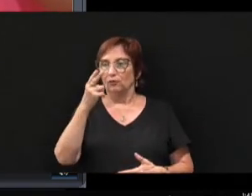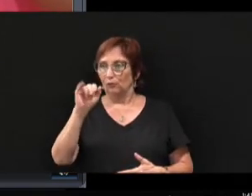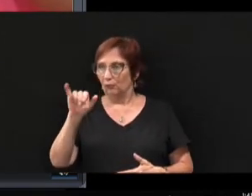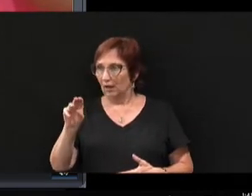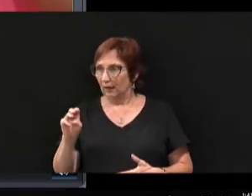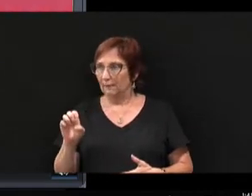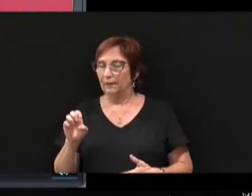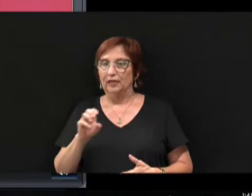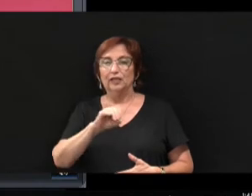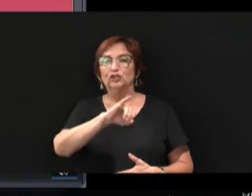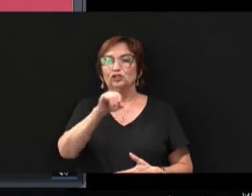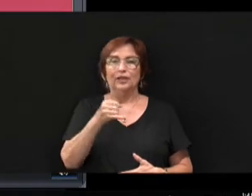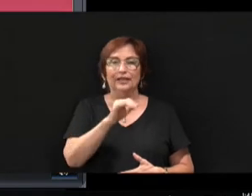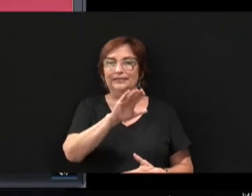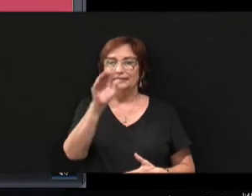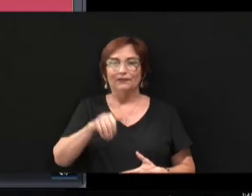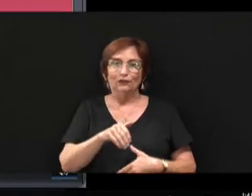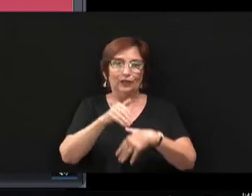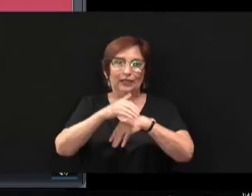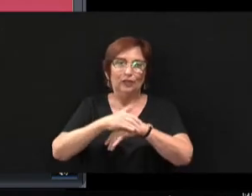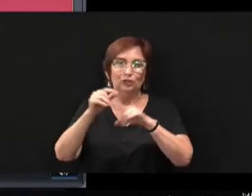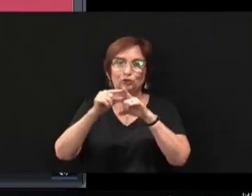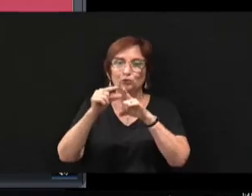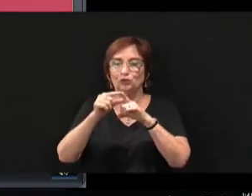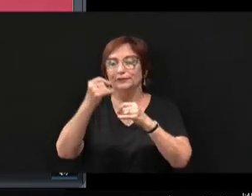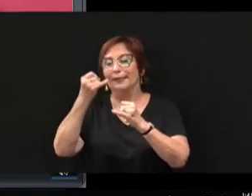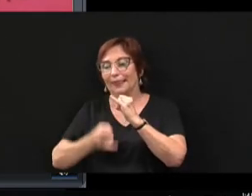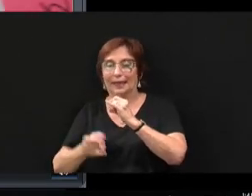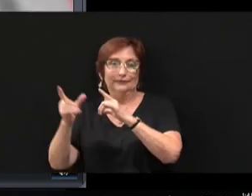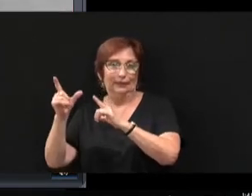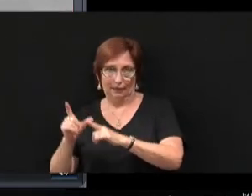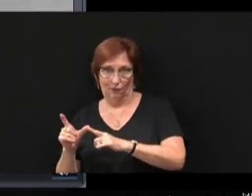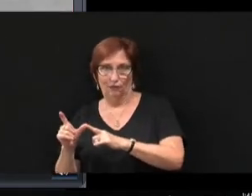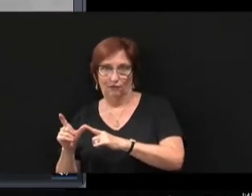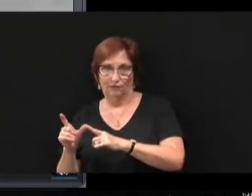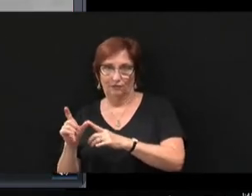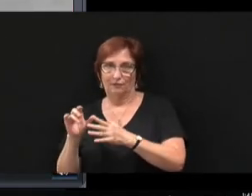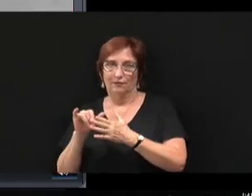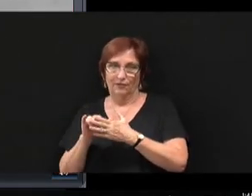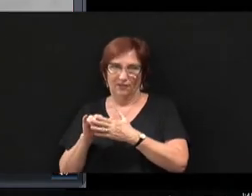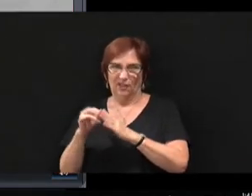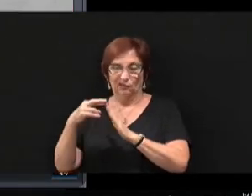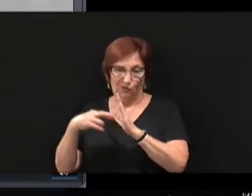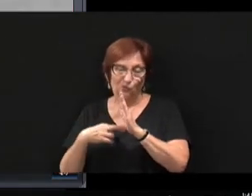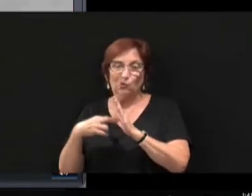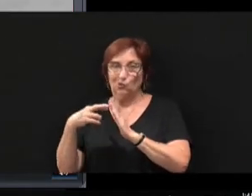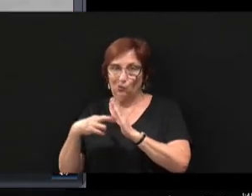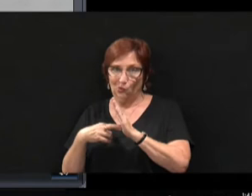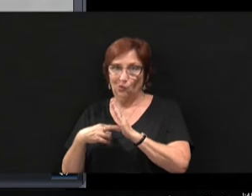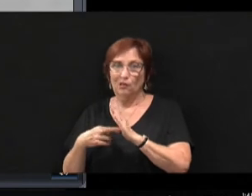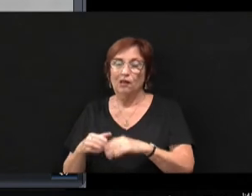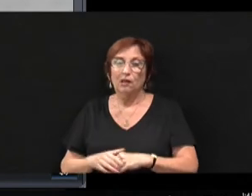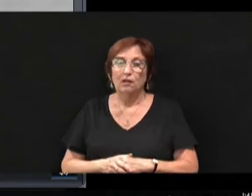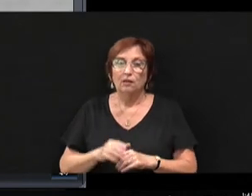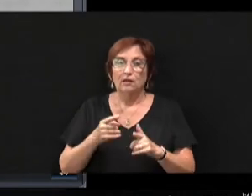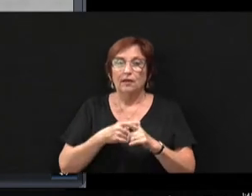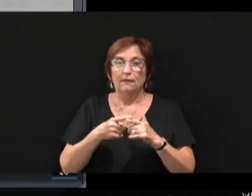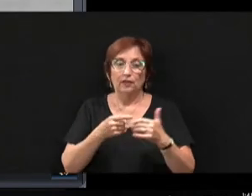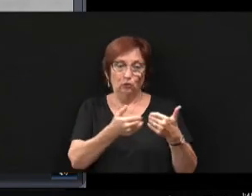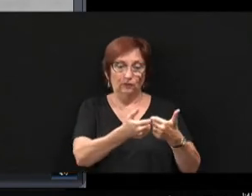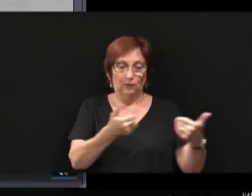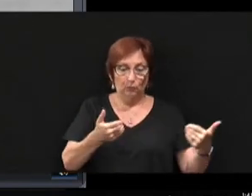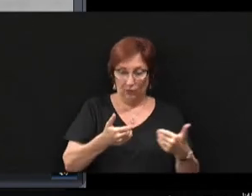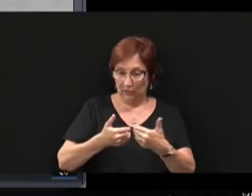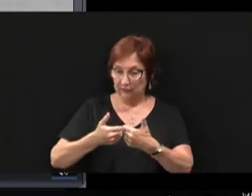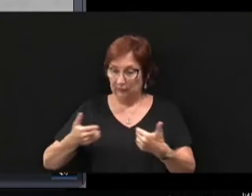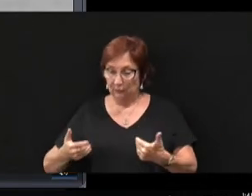never an English word's last letter. Okay? All right. And then you separate them into the